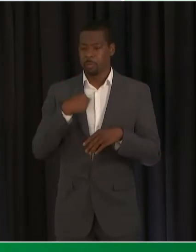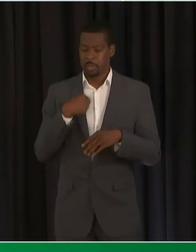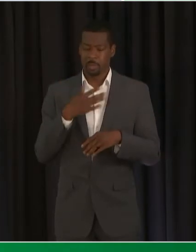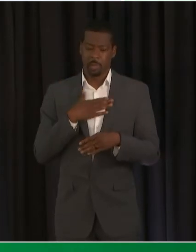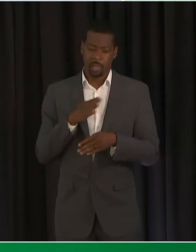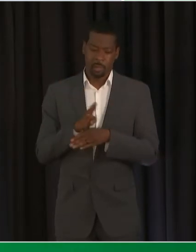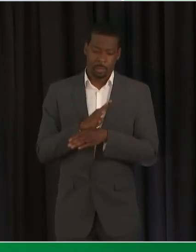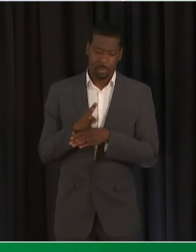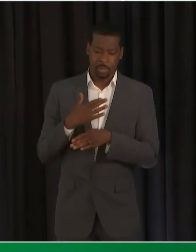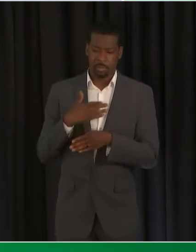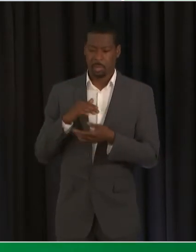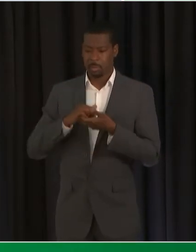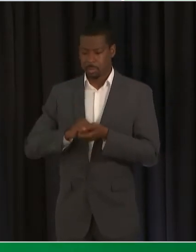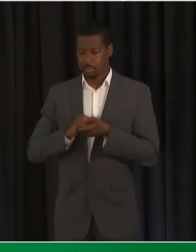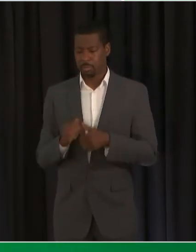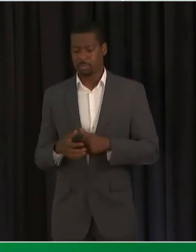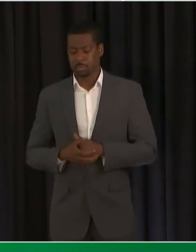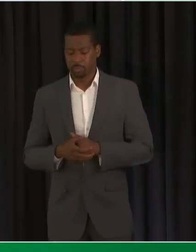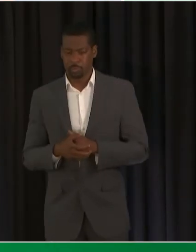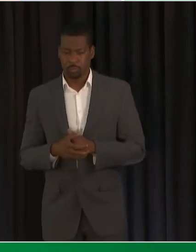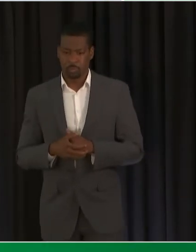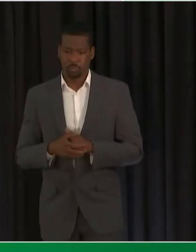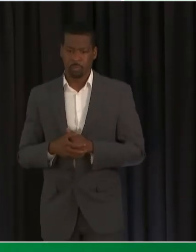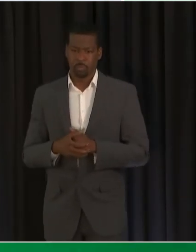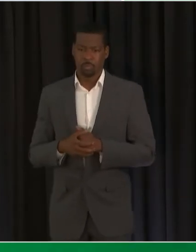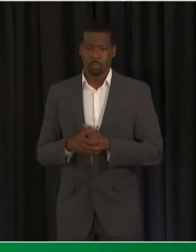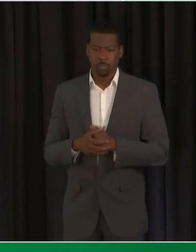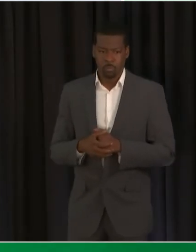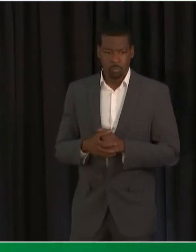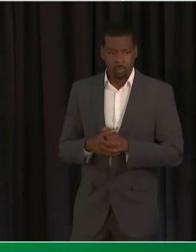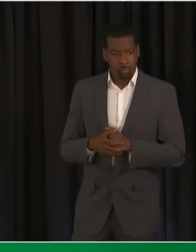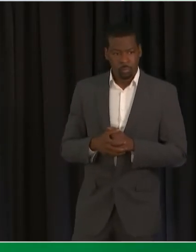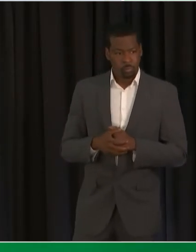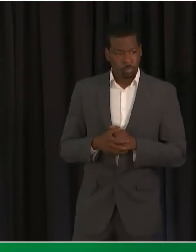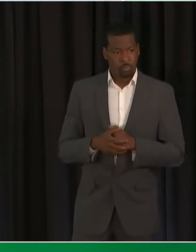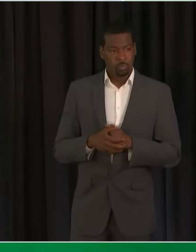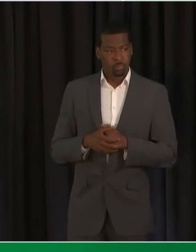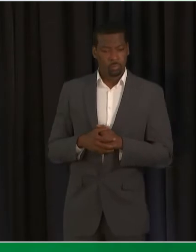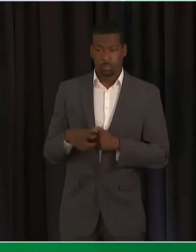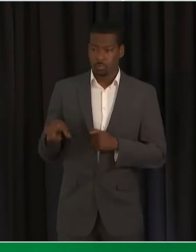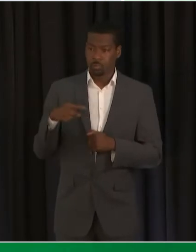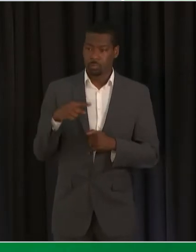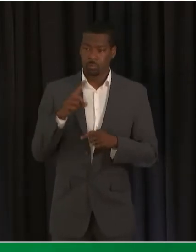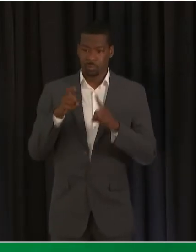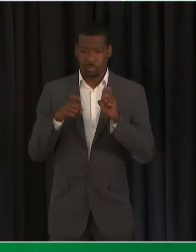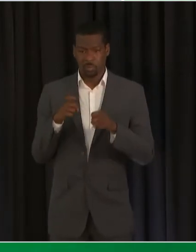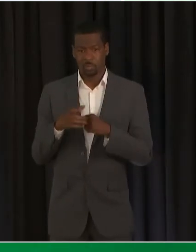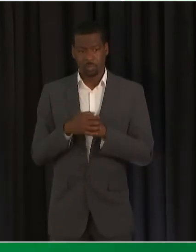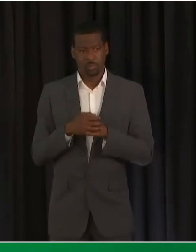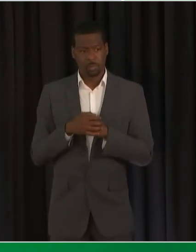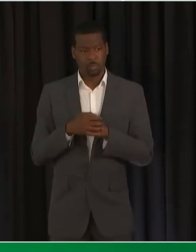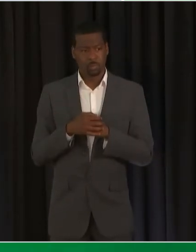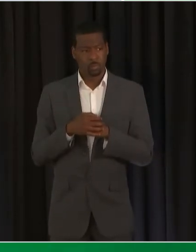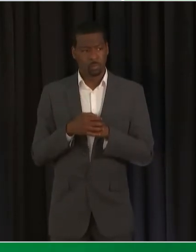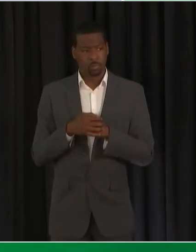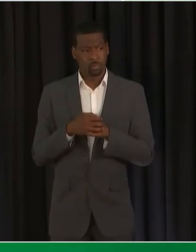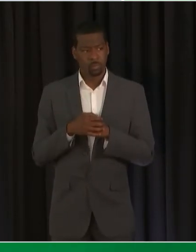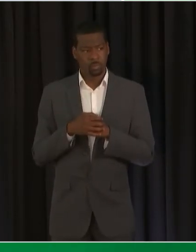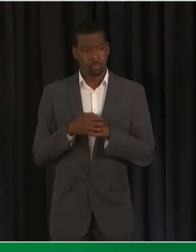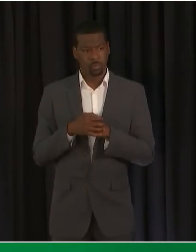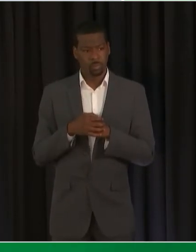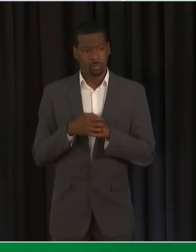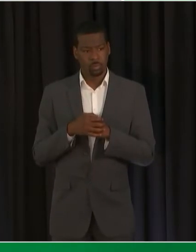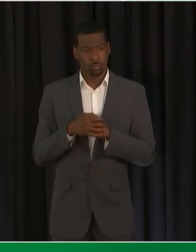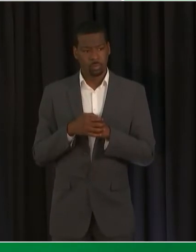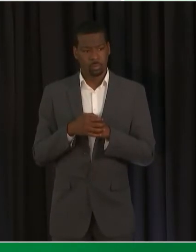and businesses. So with that, John, if you have any questions about the last year or anything. We definitely want to talk through that.